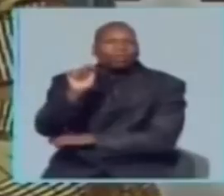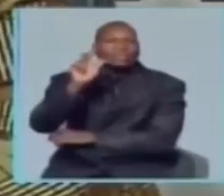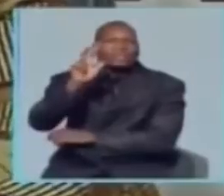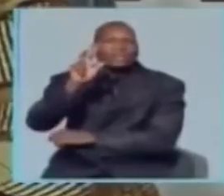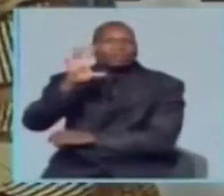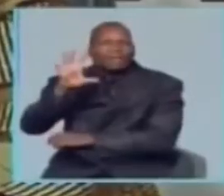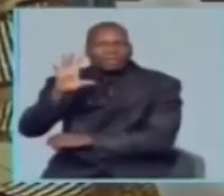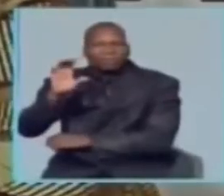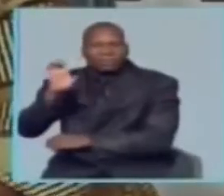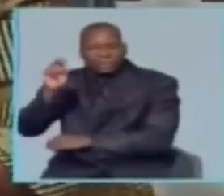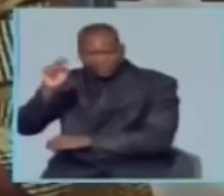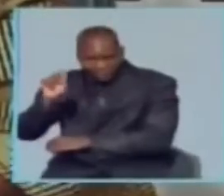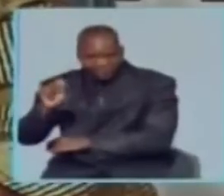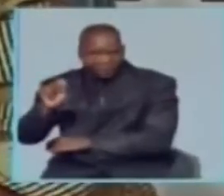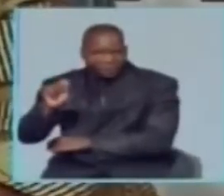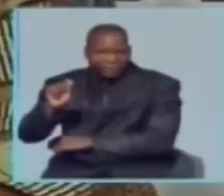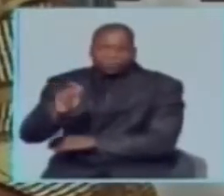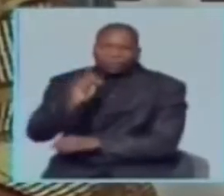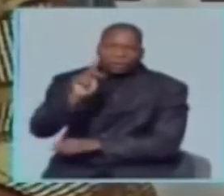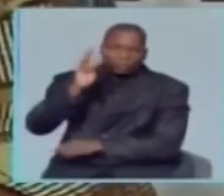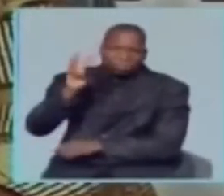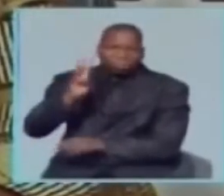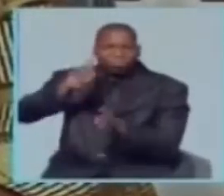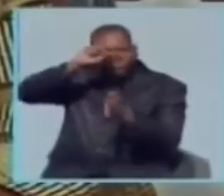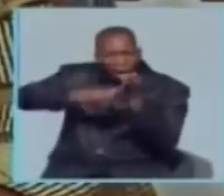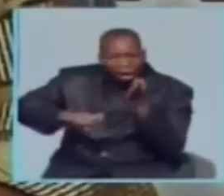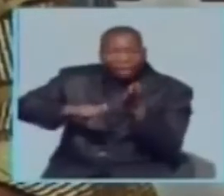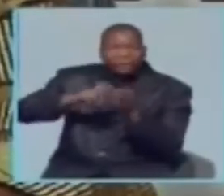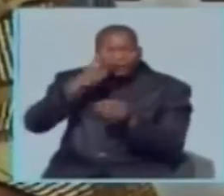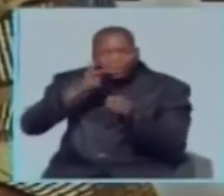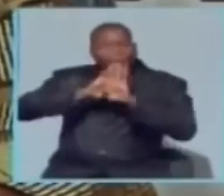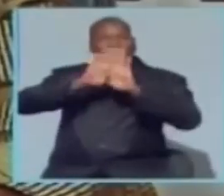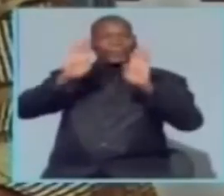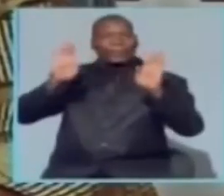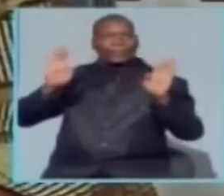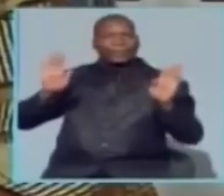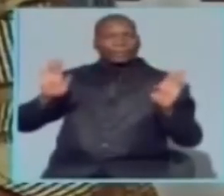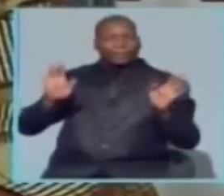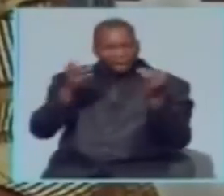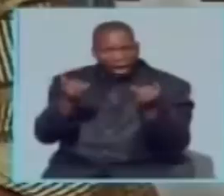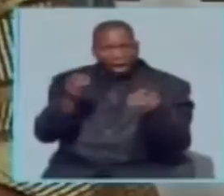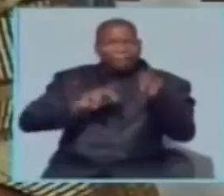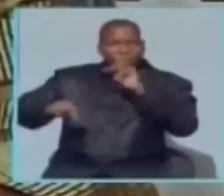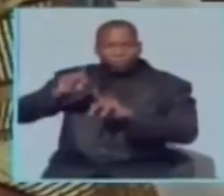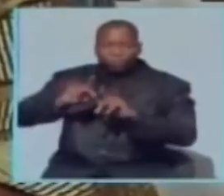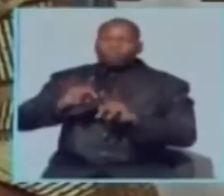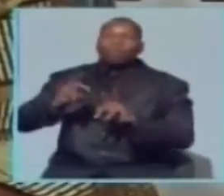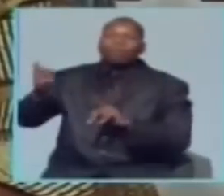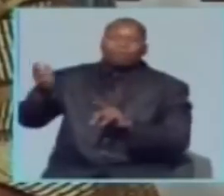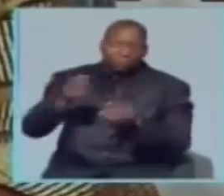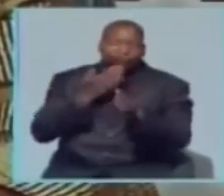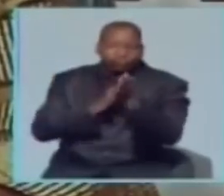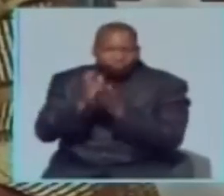10.35 cents per kilowatt. And clearly, we've begun to see now people wanting to come to invest. And once all